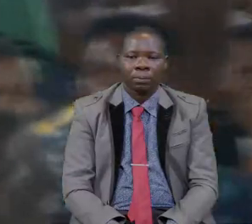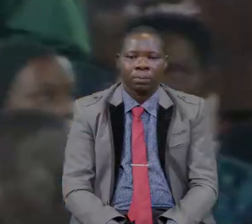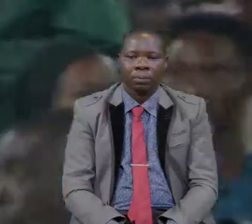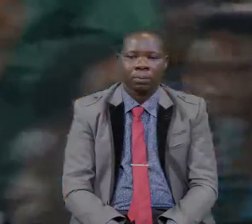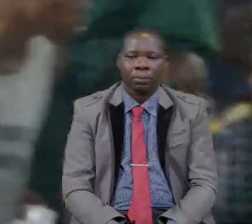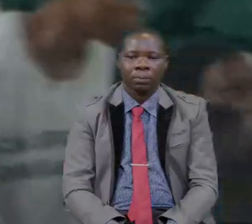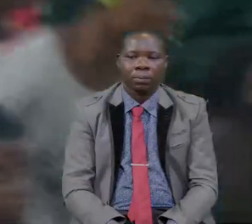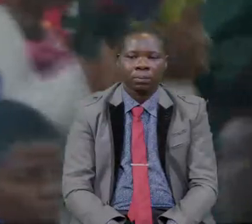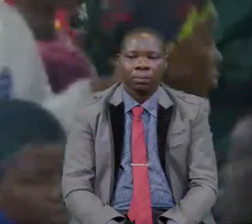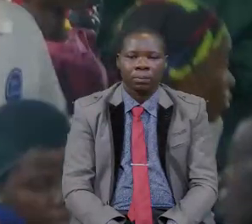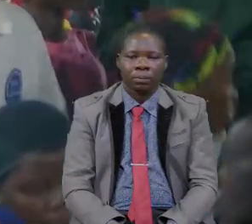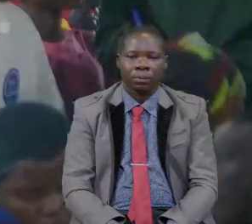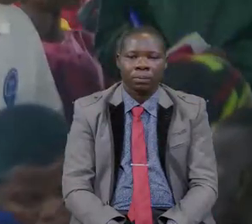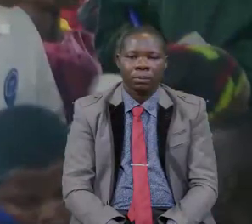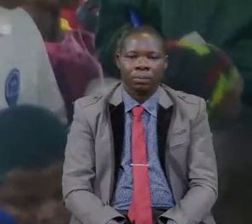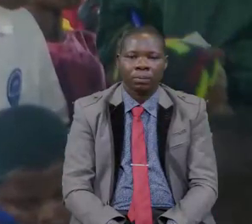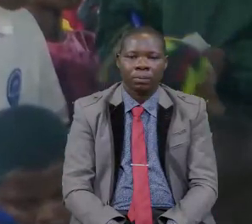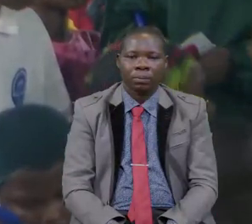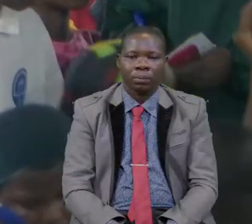Thank you. I can see you waving there.